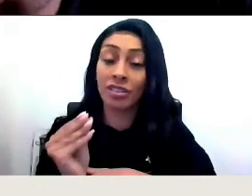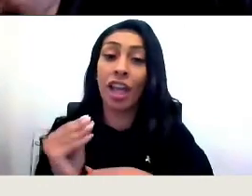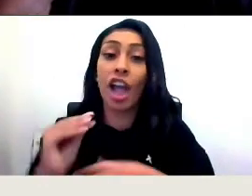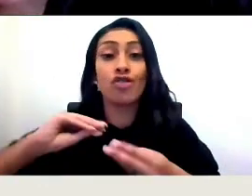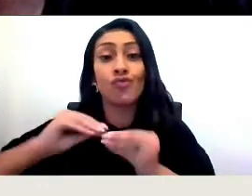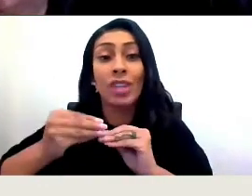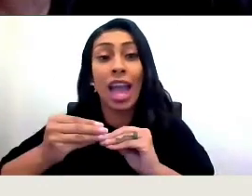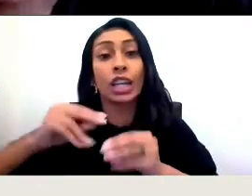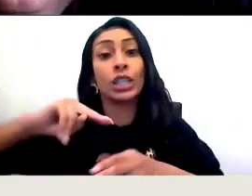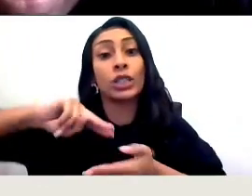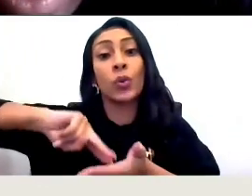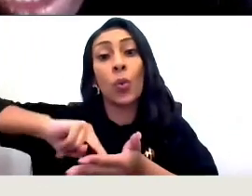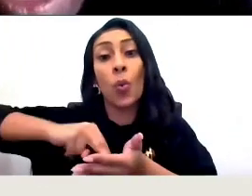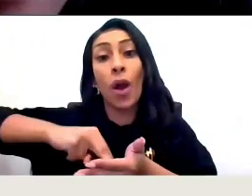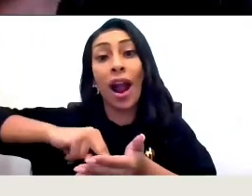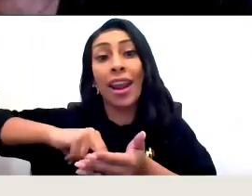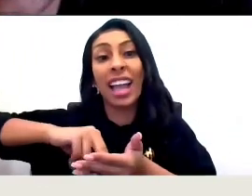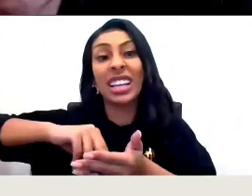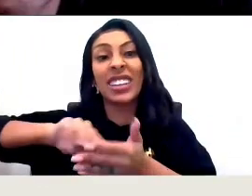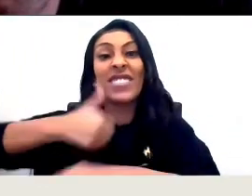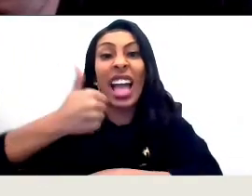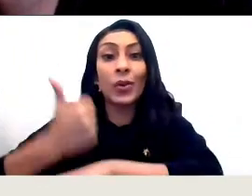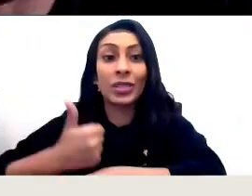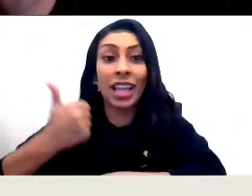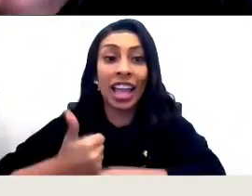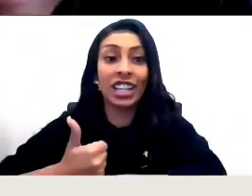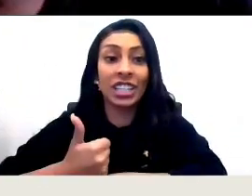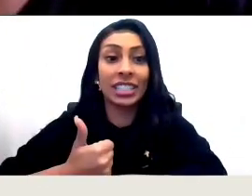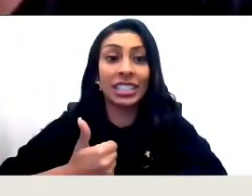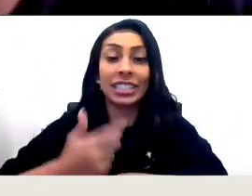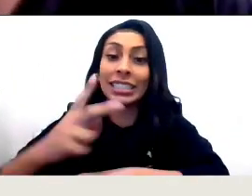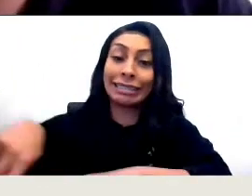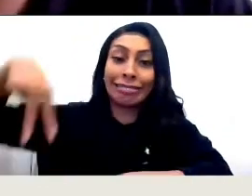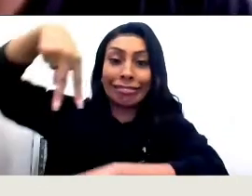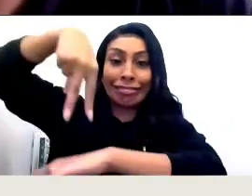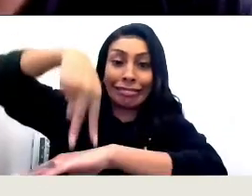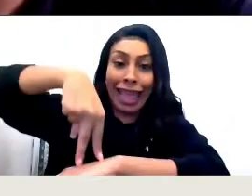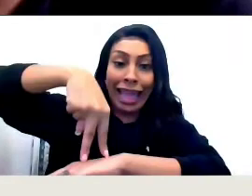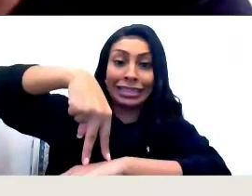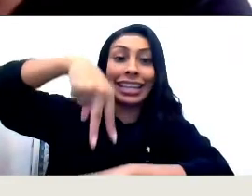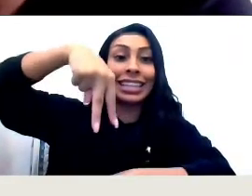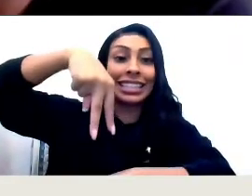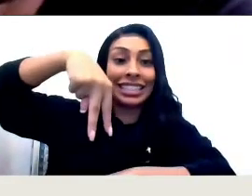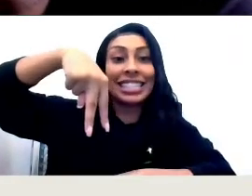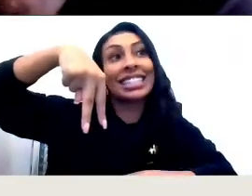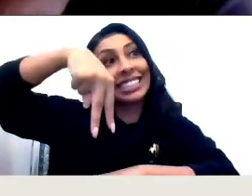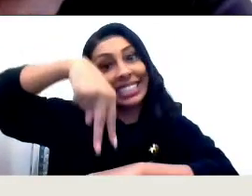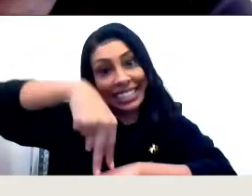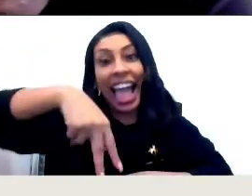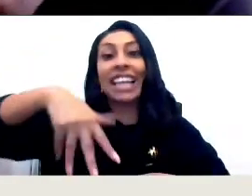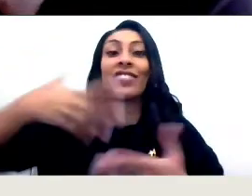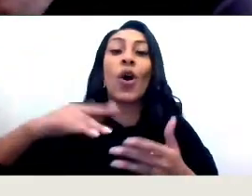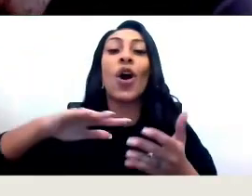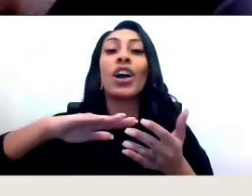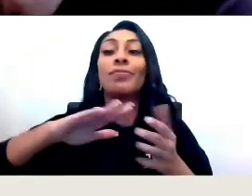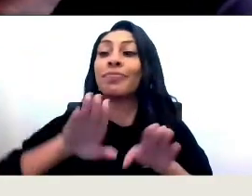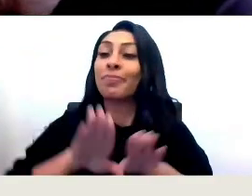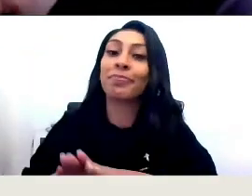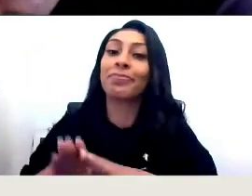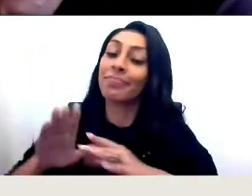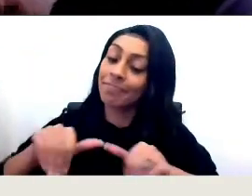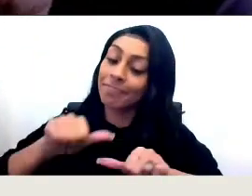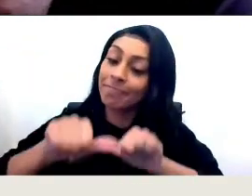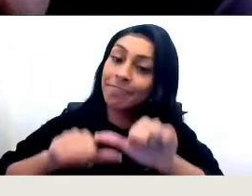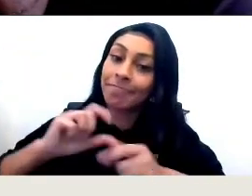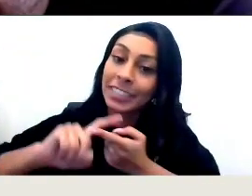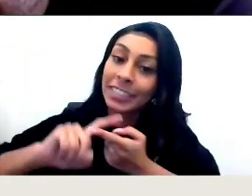a foundation, we're calling it STAND, which stands for Sustaining Theatre and Dance. So we've